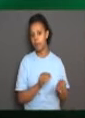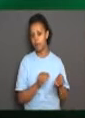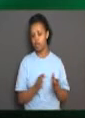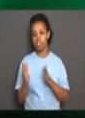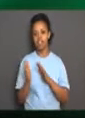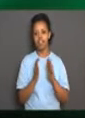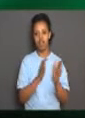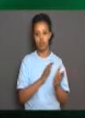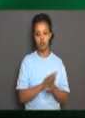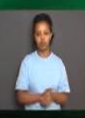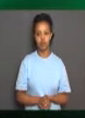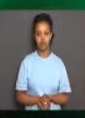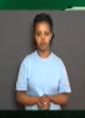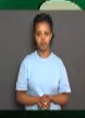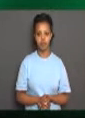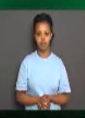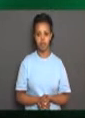Students, let's get ready.